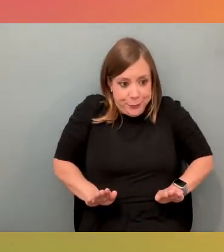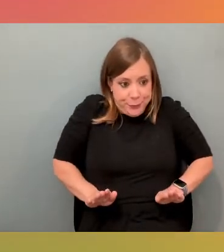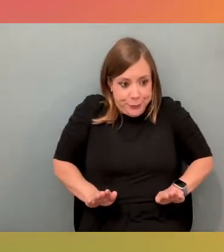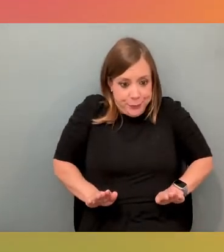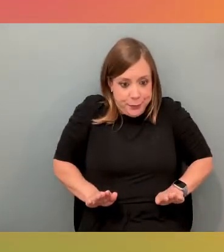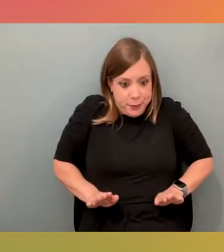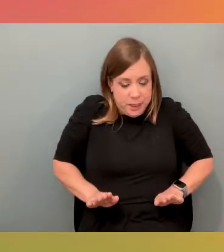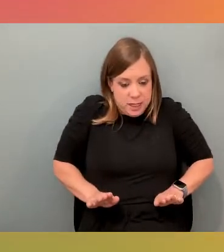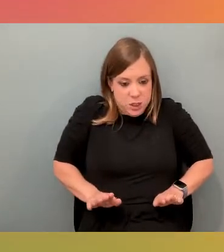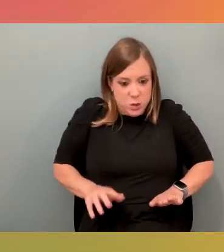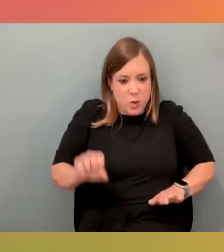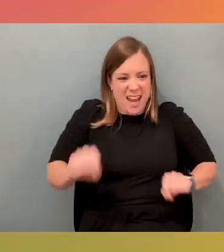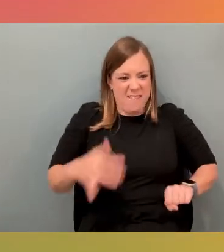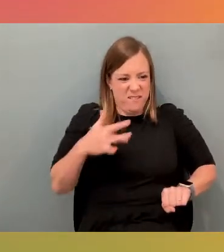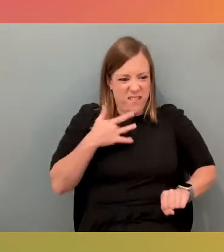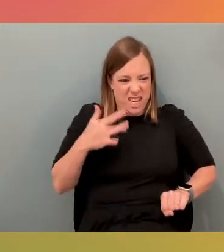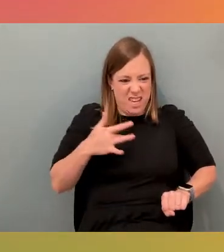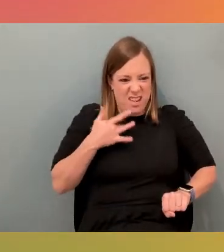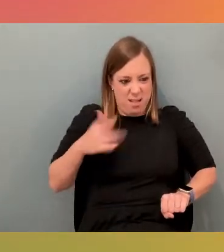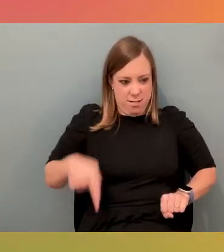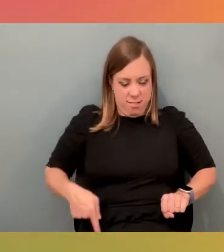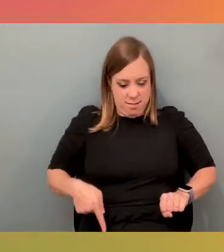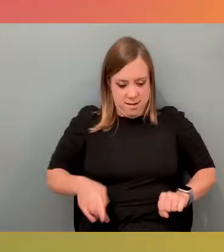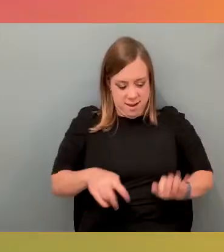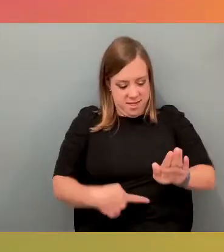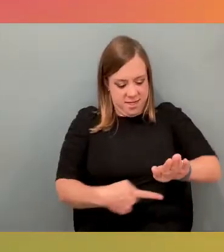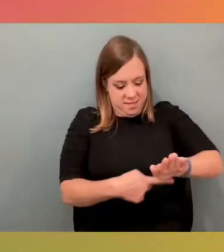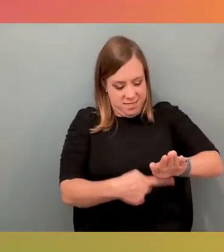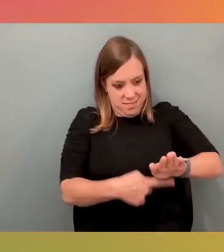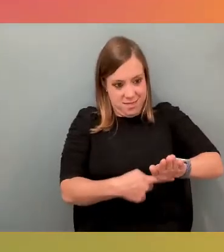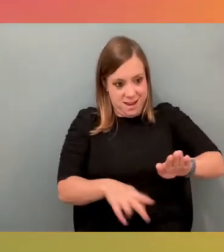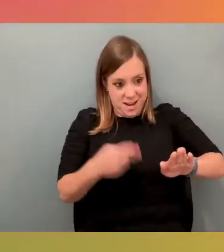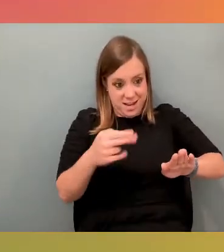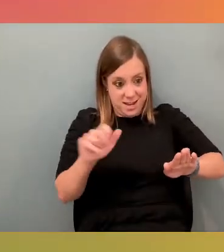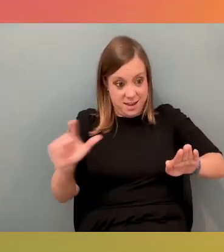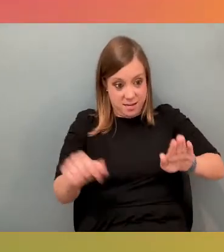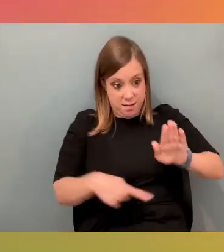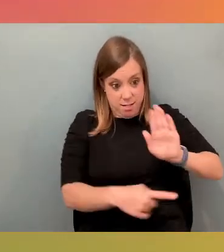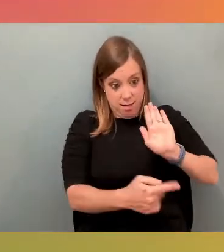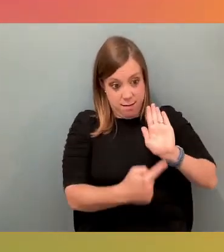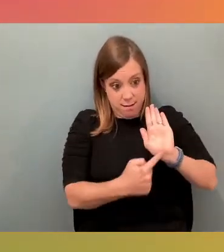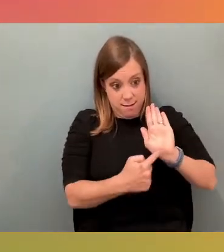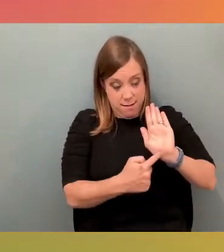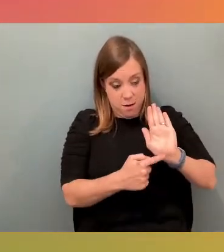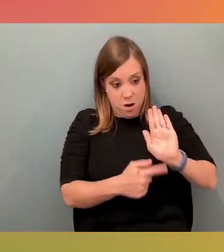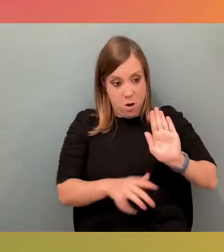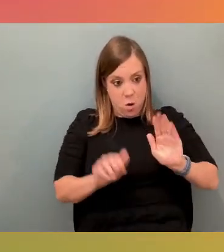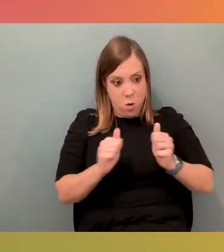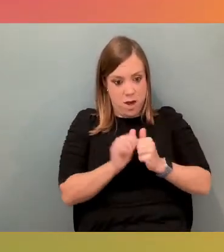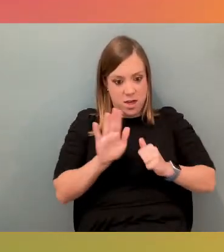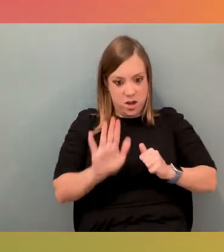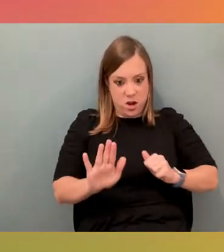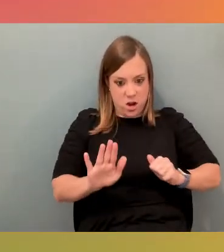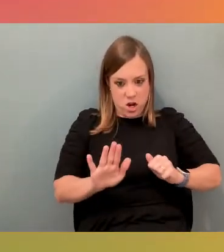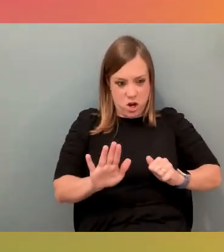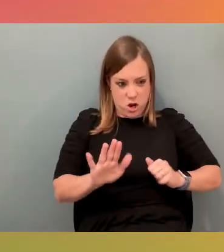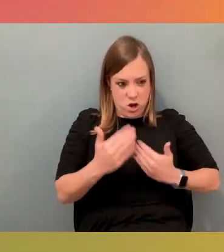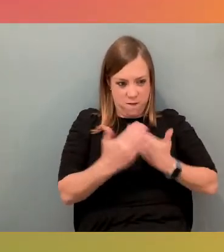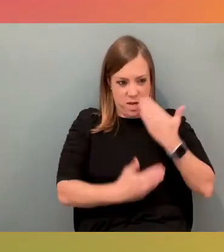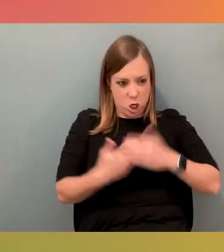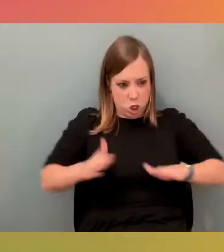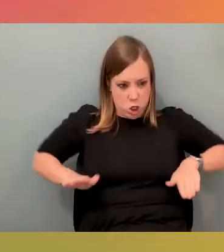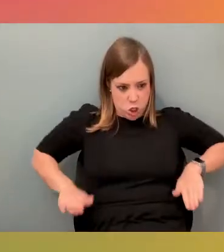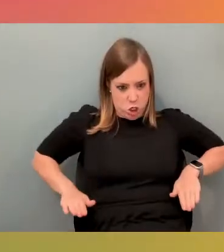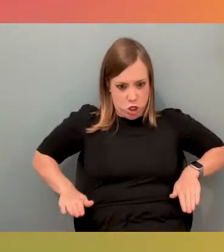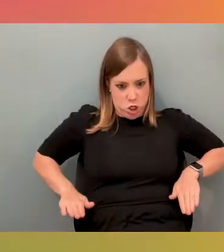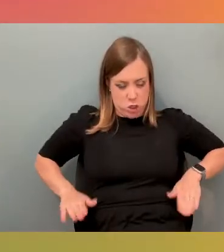heels with your fingertips. Arms are down by your sides. We're going to come to a few bridge lifts here, warming up the back body. So as you inhale,